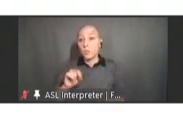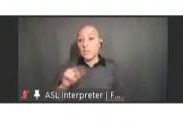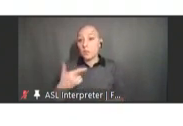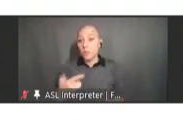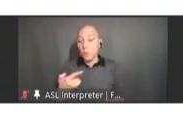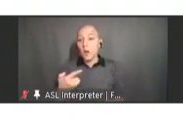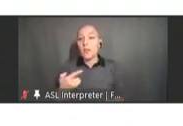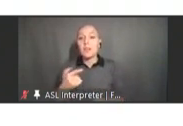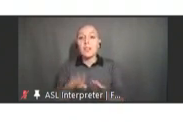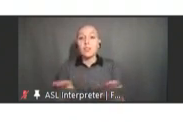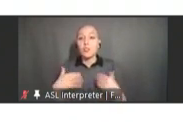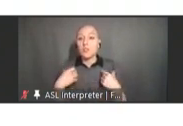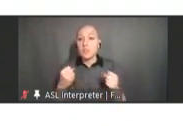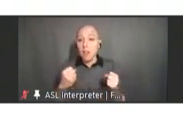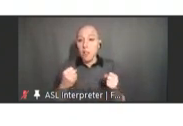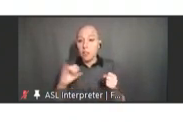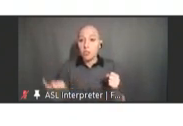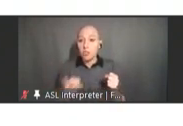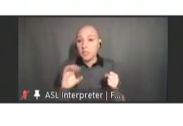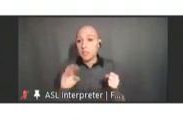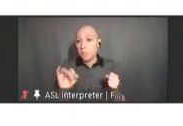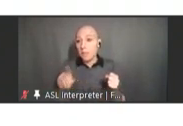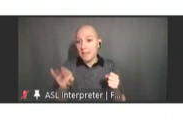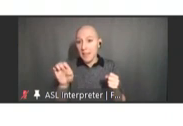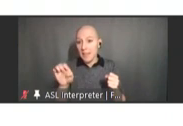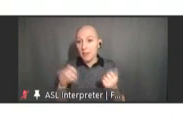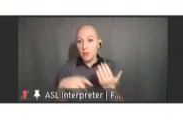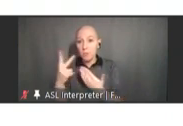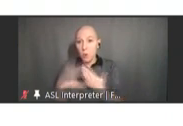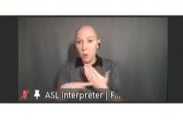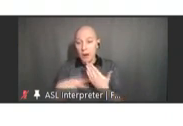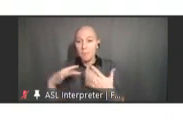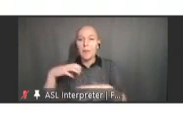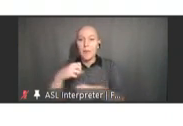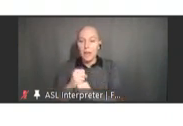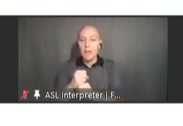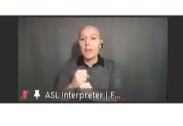Insurance Program or CHIP child and adult